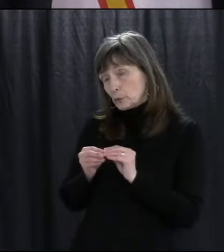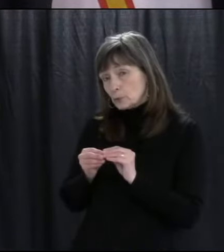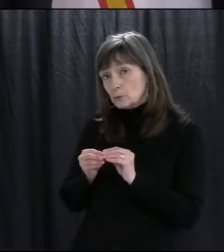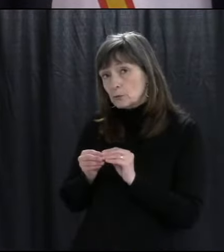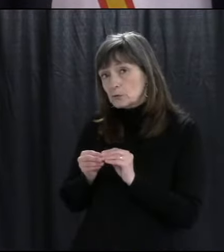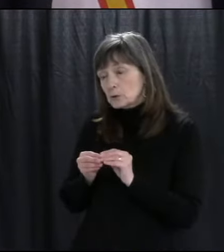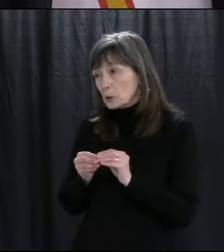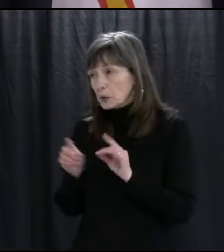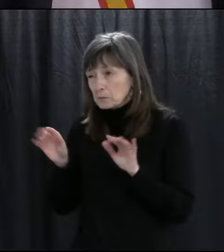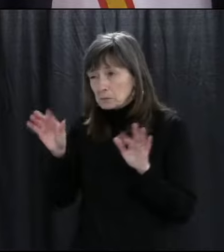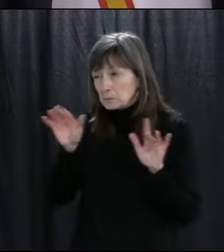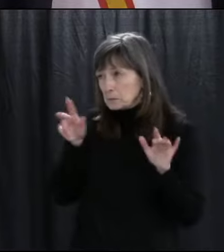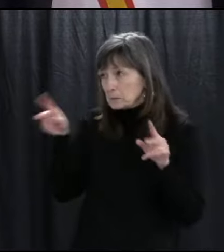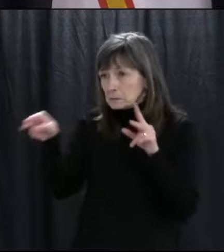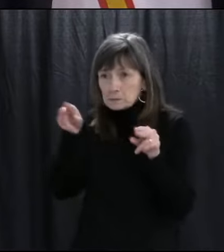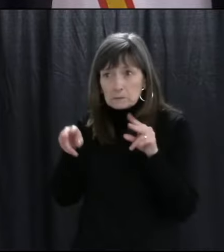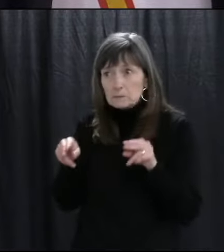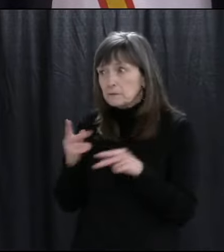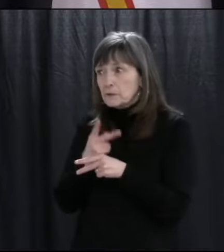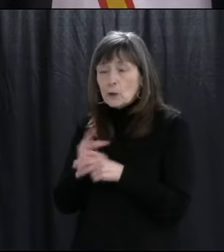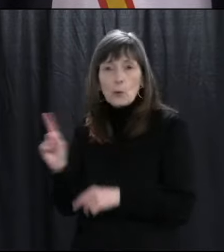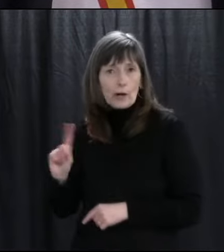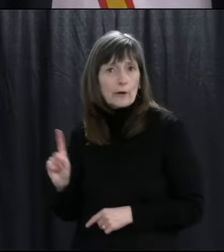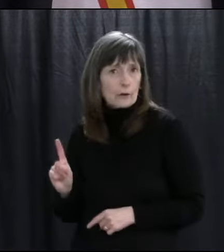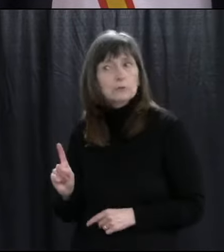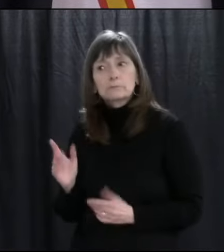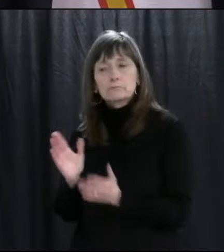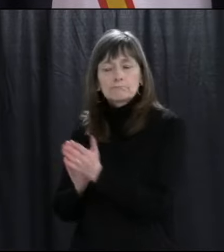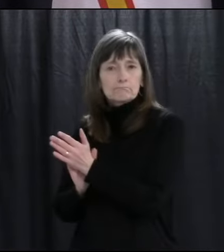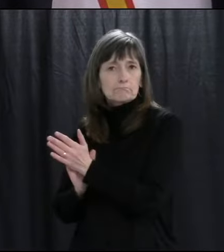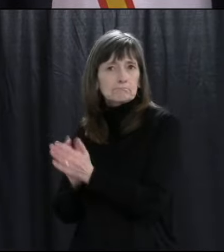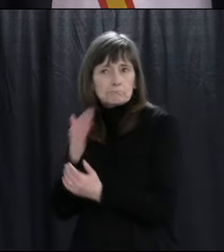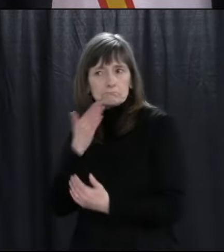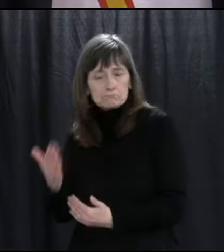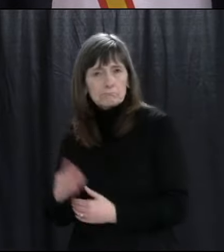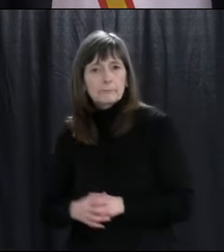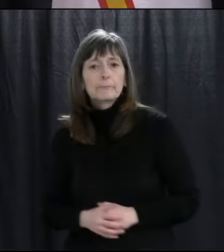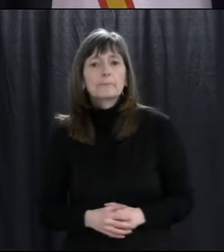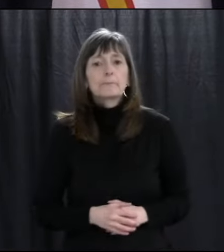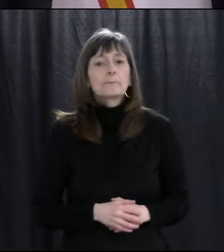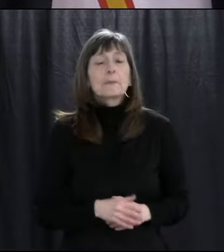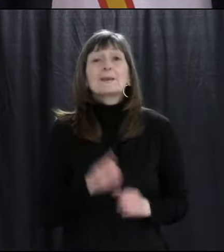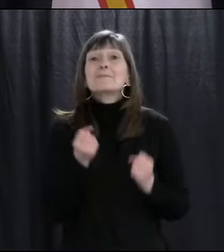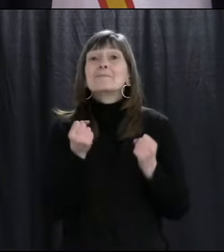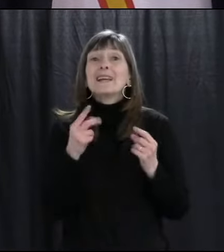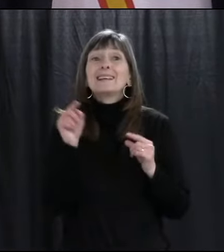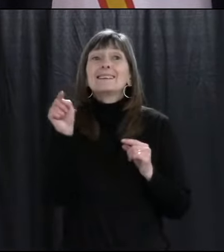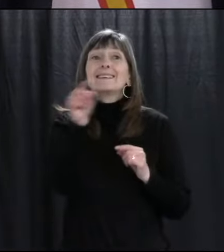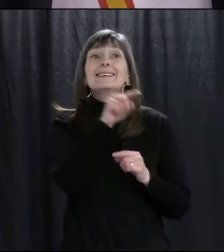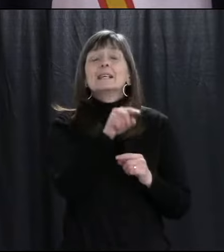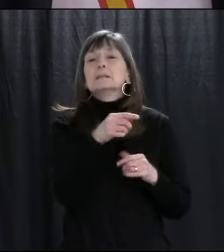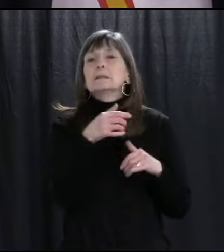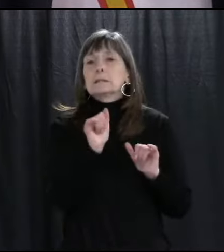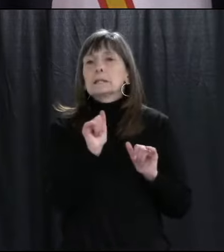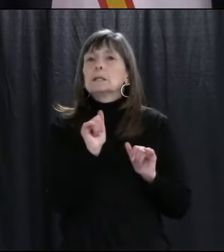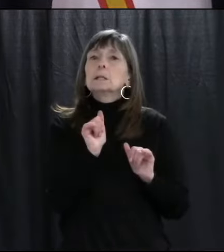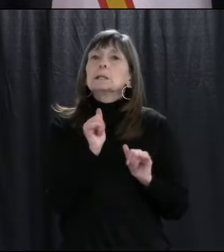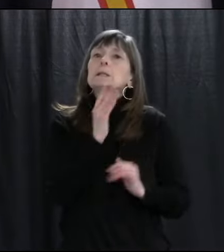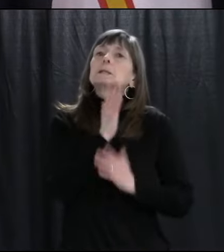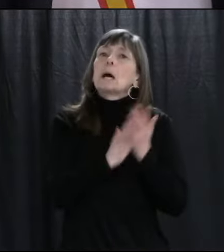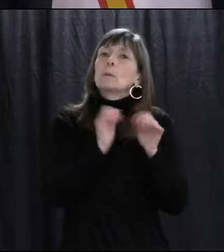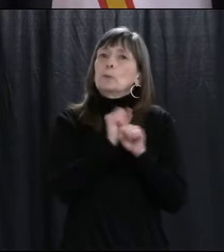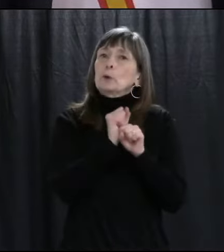And certainly we commend them for doing that. We understand that, many of these places still have to have a certain number